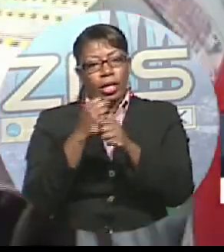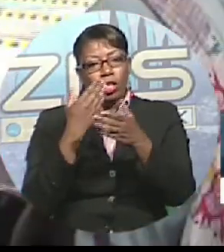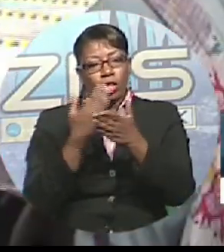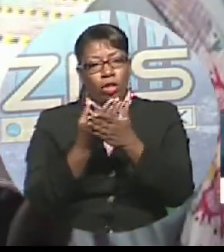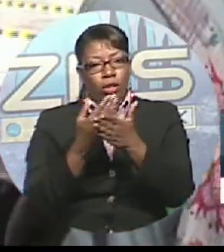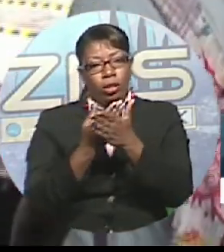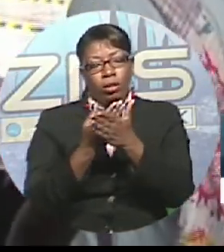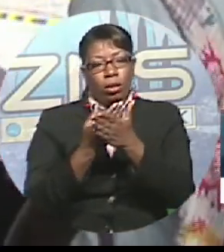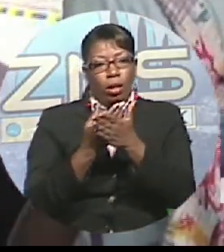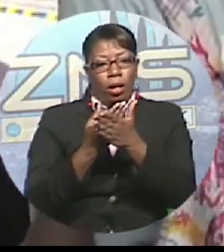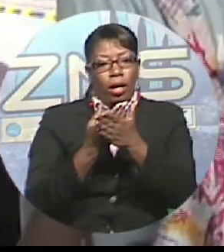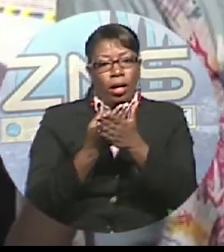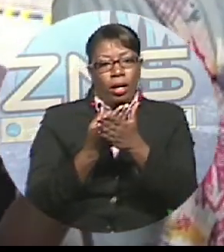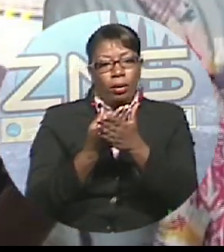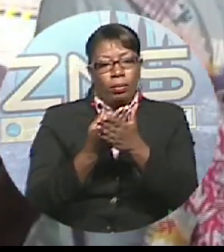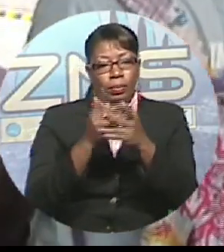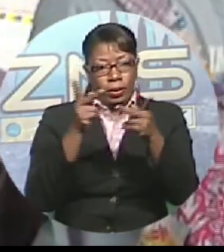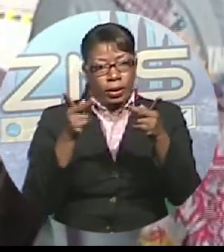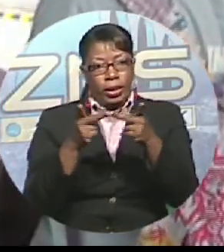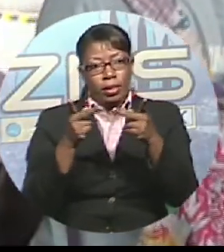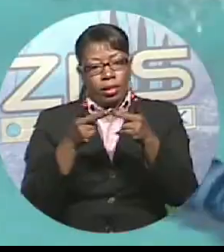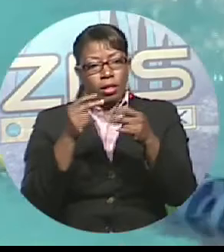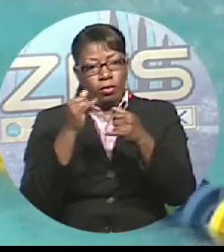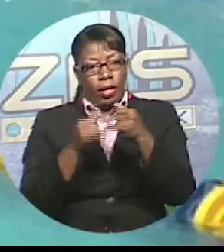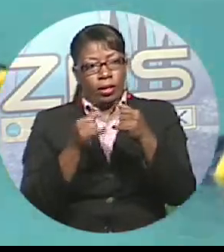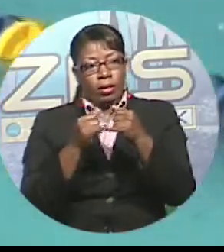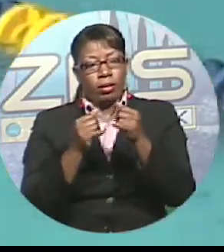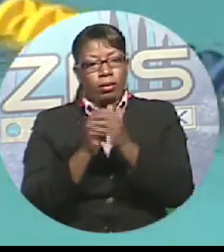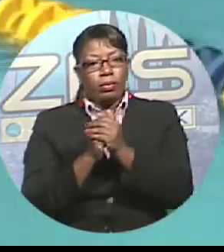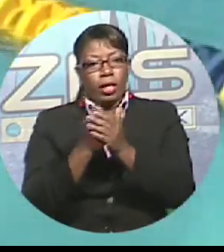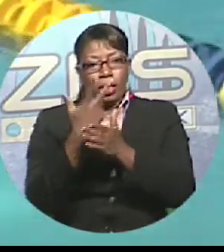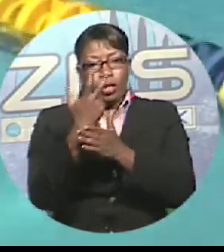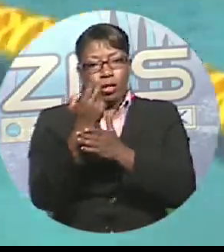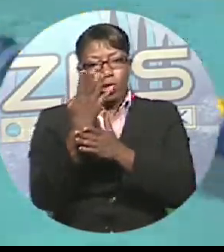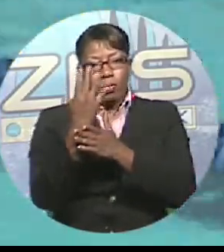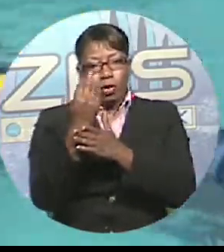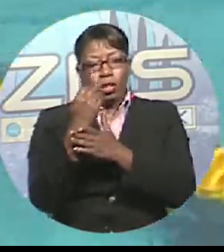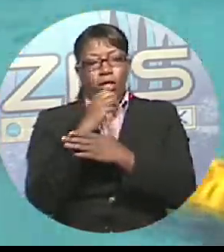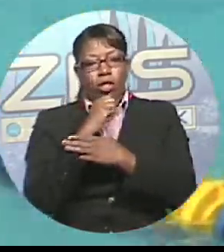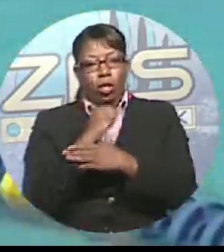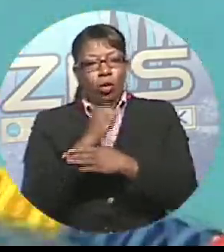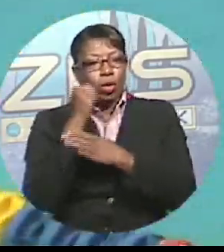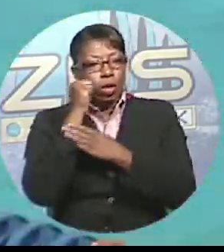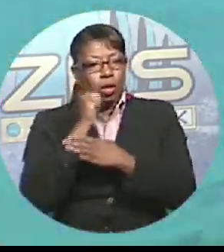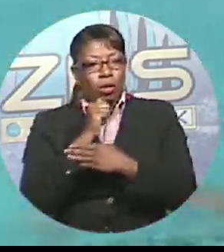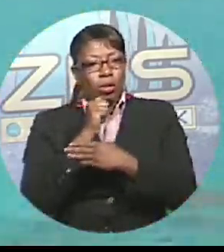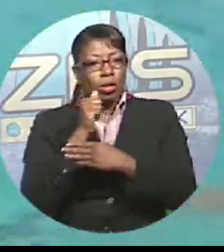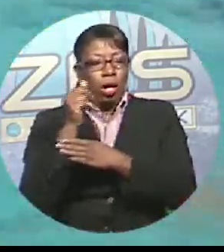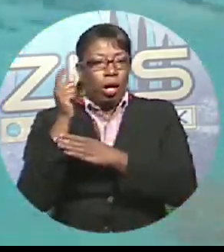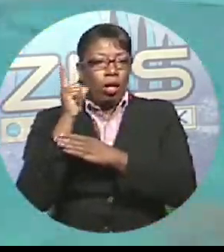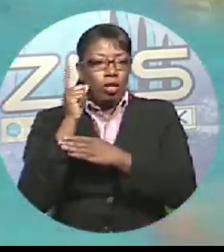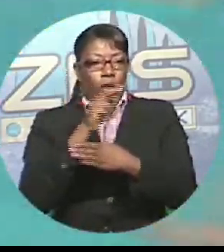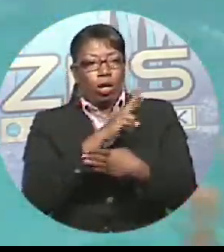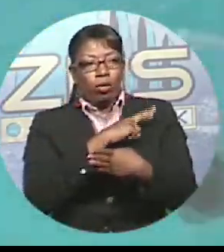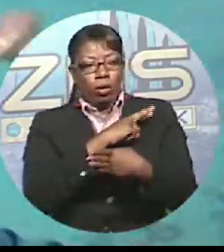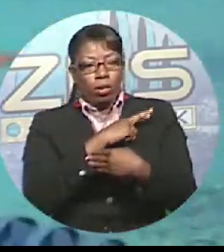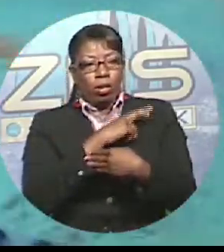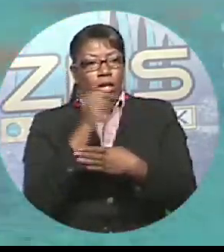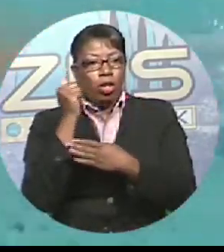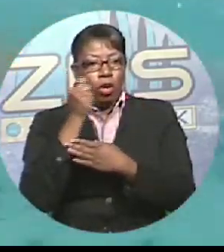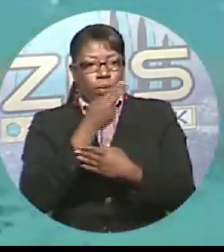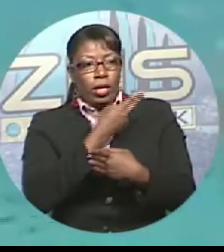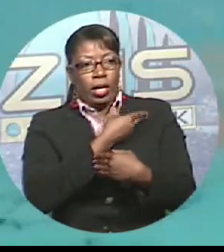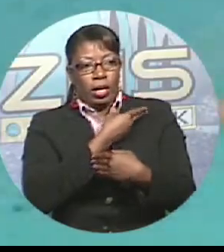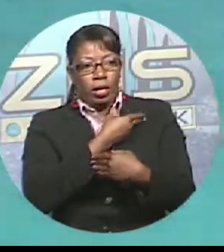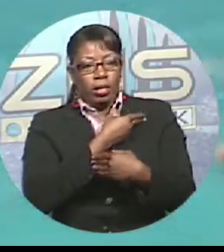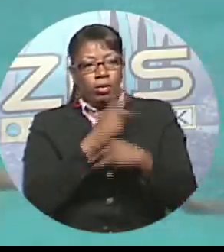finals, which I did, and I'm pretty happy about it. In the 13 to 14 girls 100-meter breast, Victoria Russell and Aubrey Higgs going after a 1-2